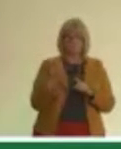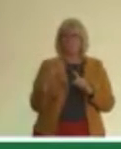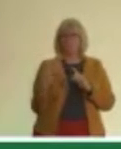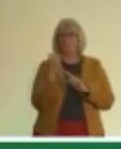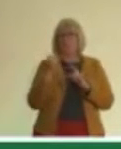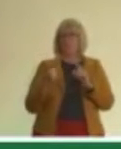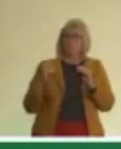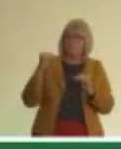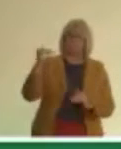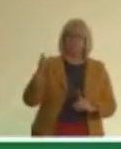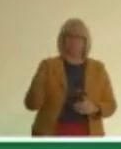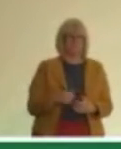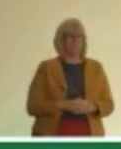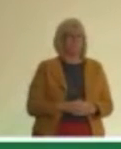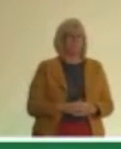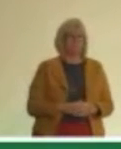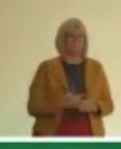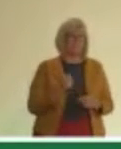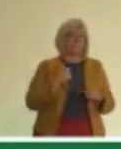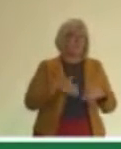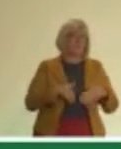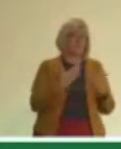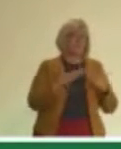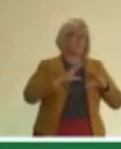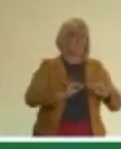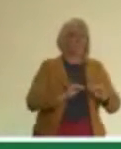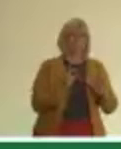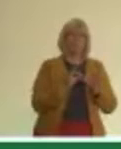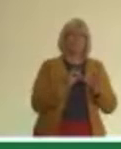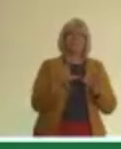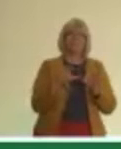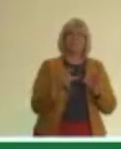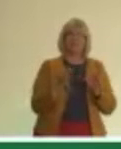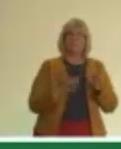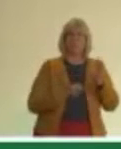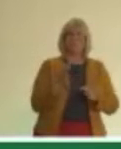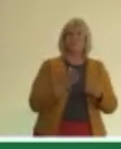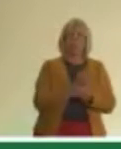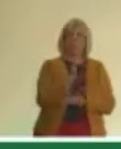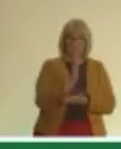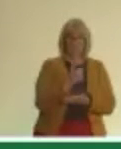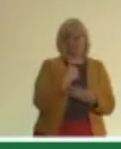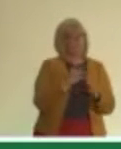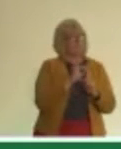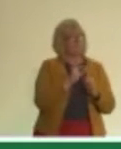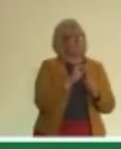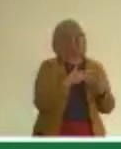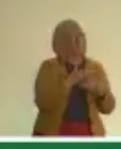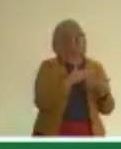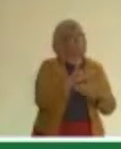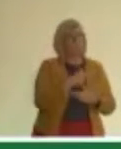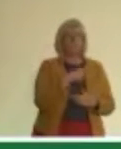day finished on BBC Politics Live with Jo Coburn. I gave an interview, and then she described me as remarkably chipper.